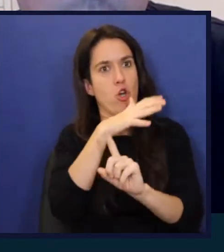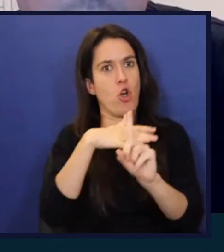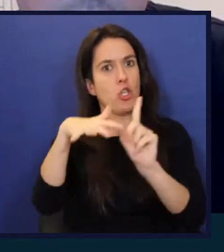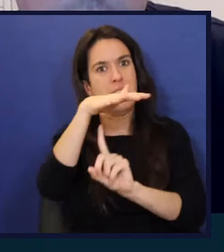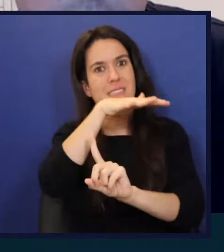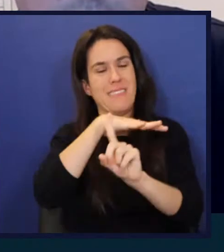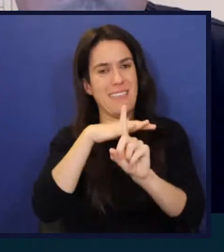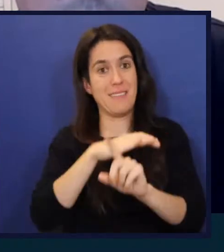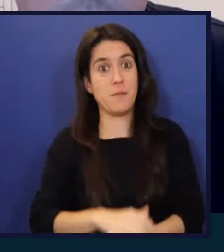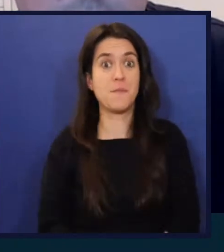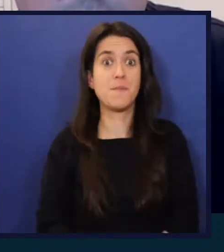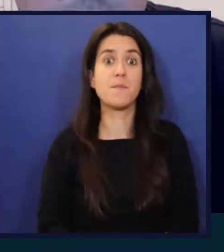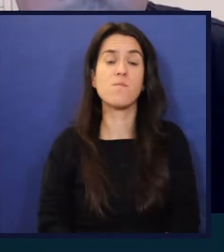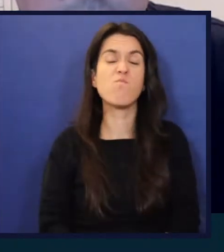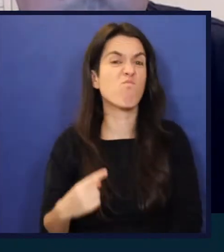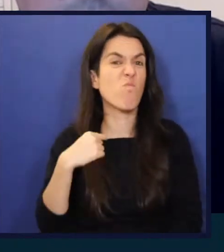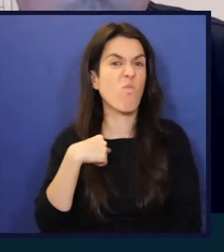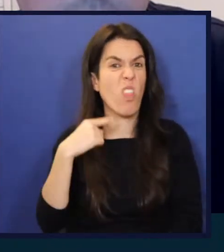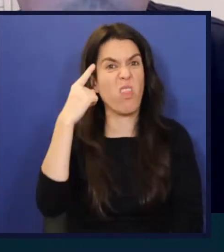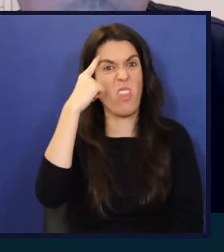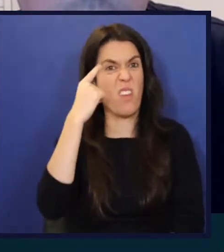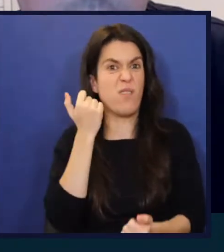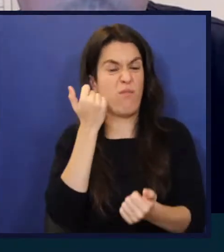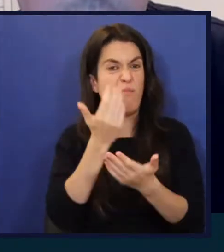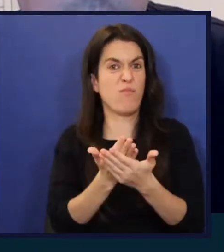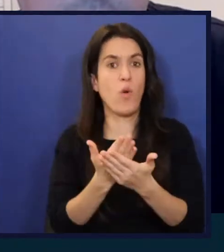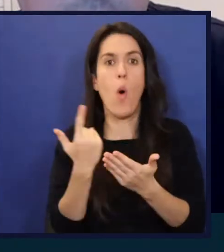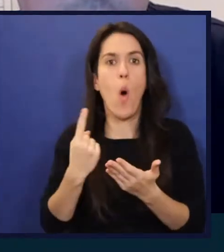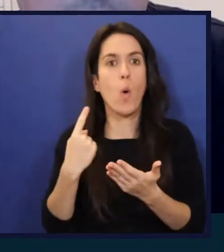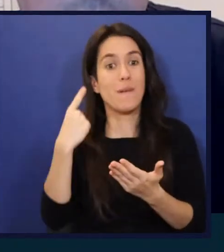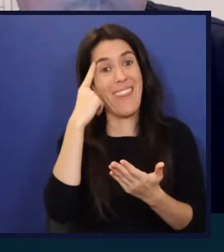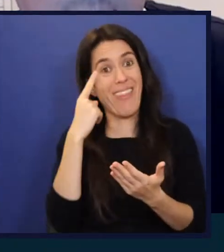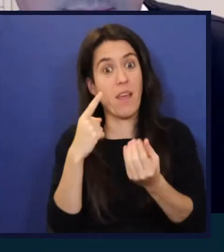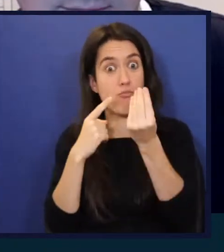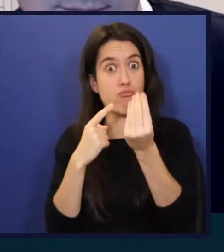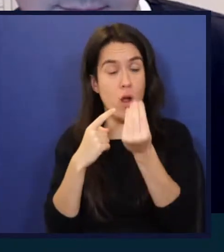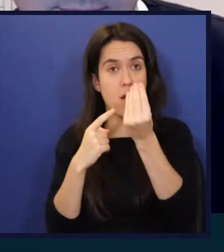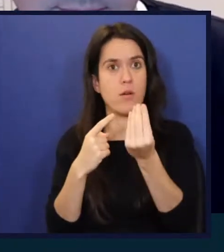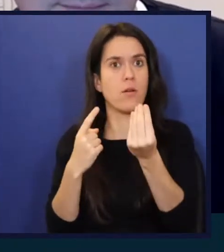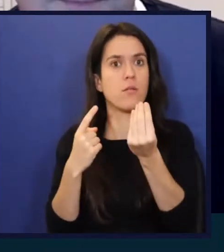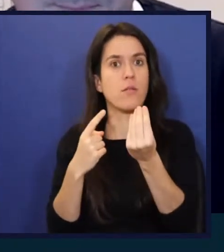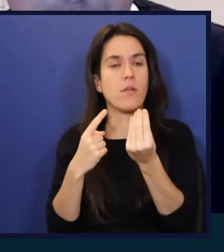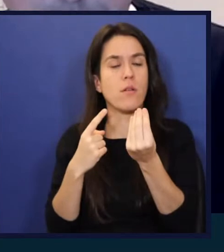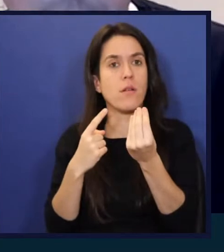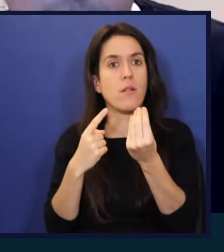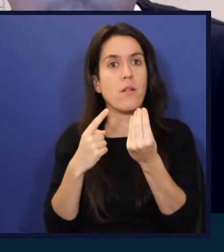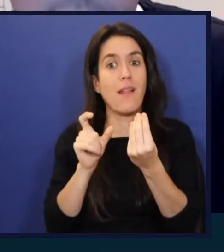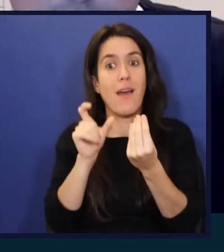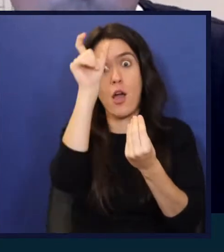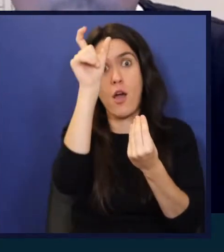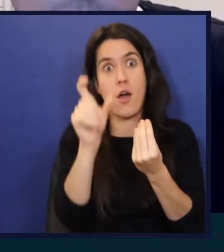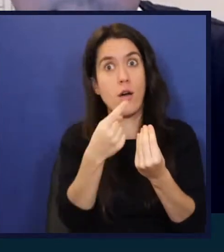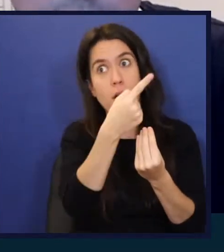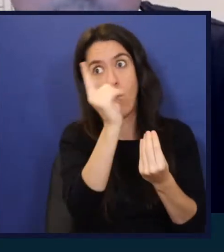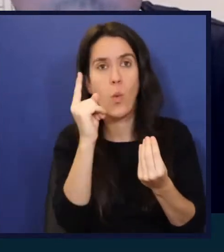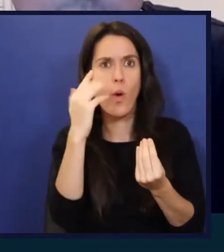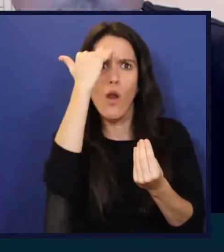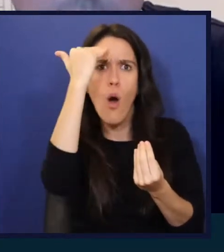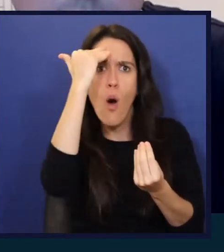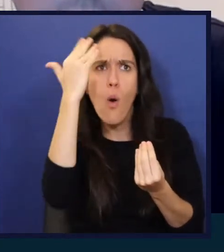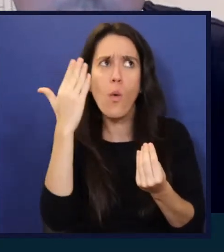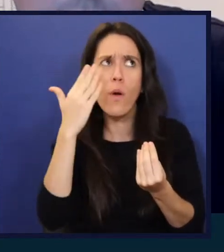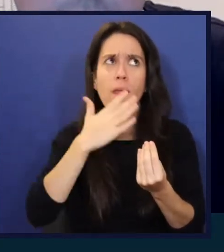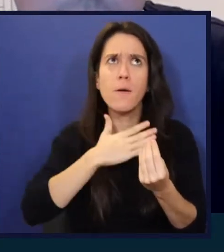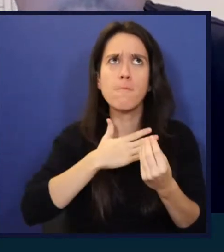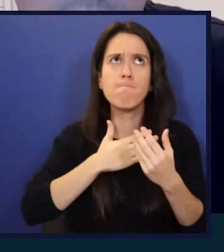I would suggest is the way we sort of think about these product innovations is we always go from customers, what are they familiar with? As we start